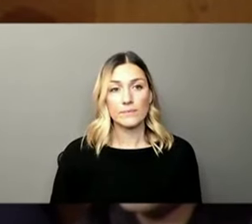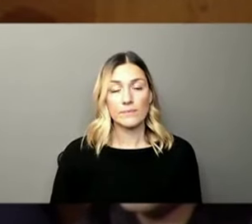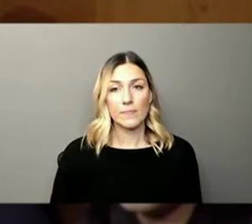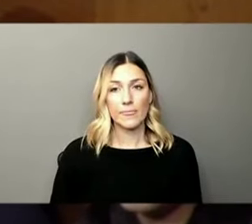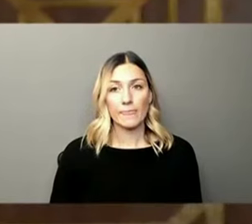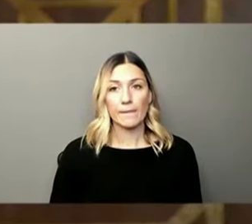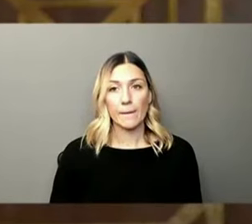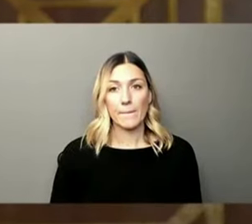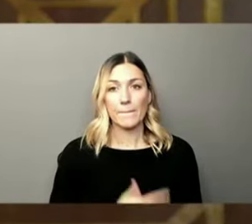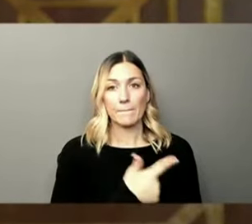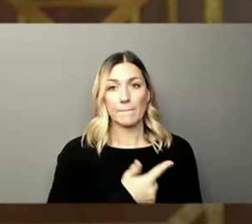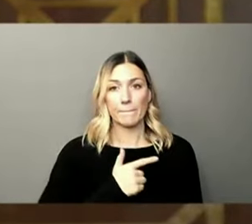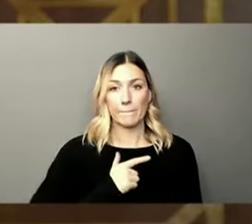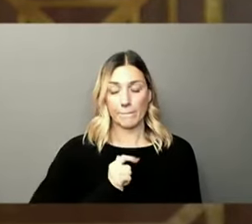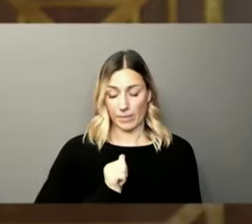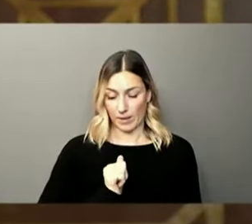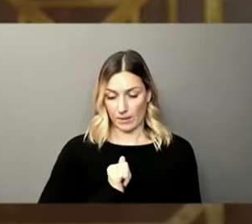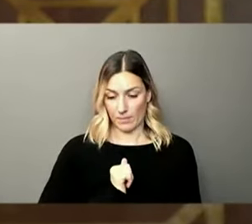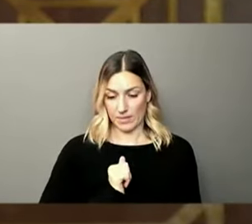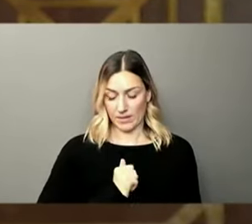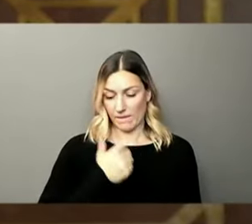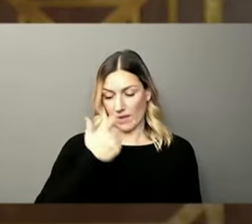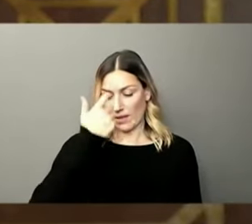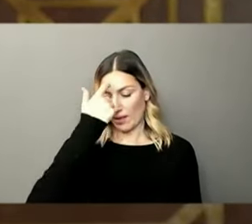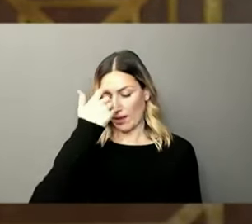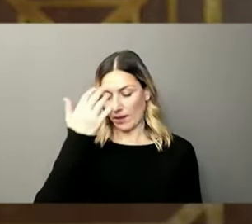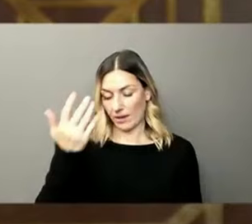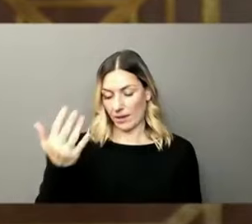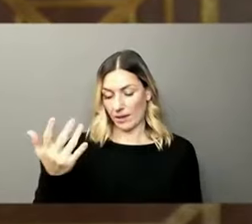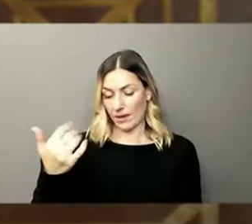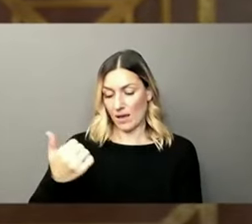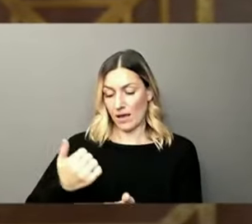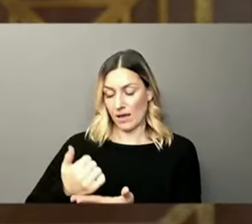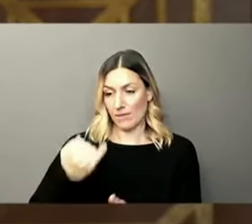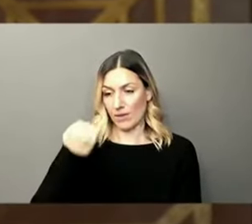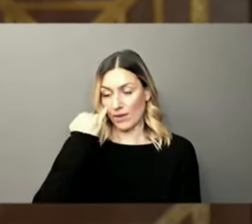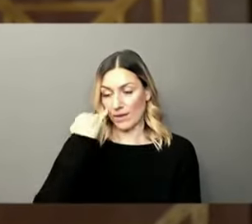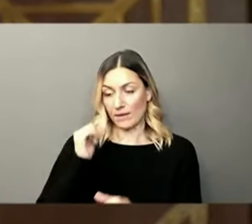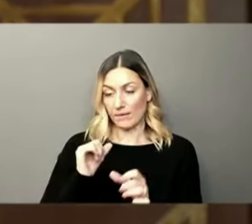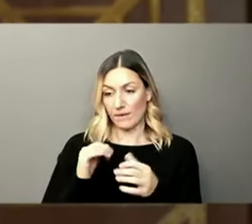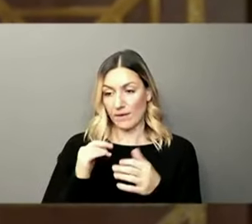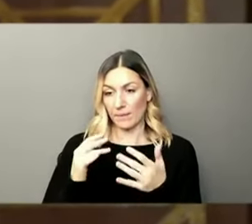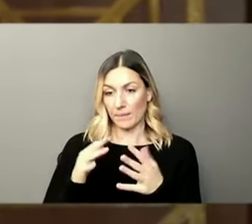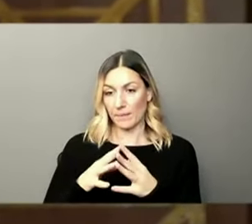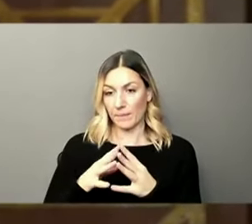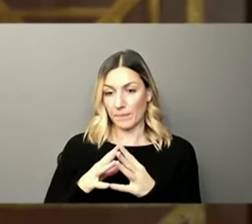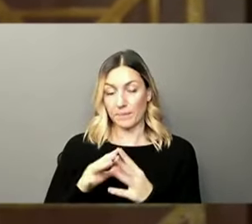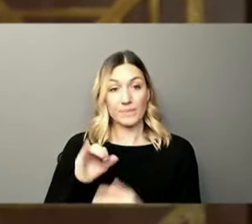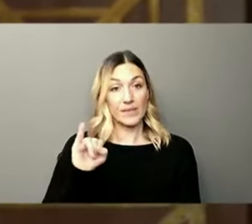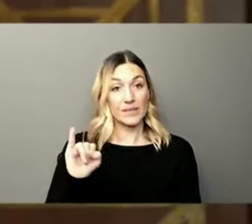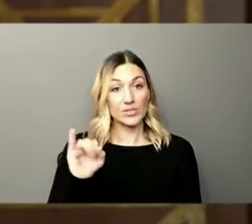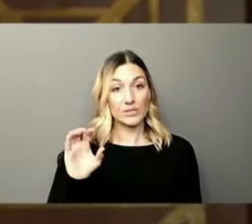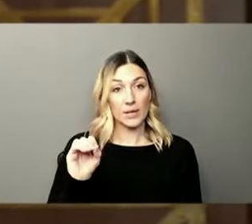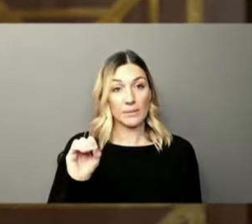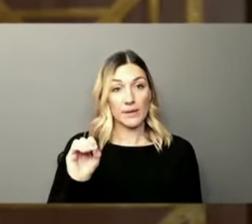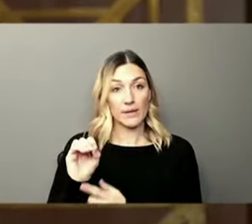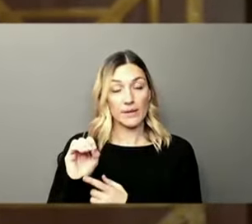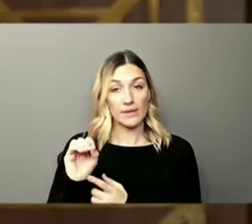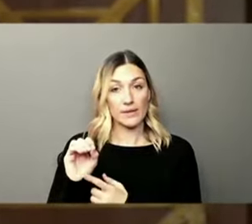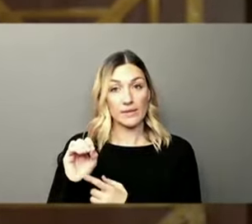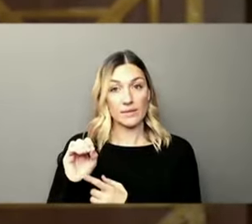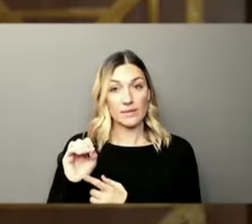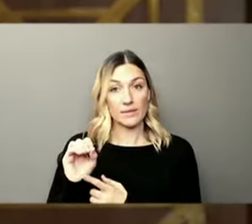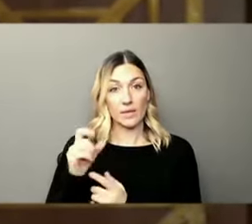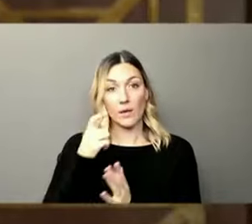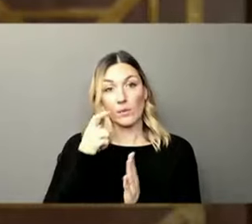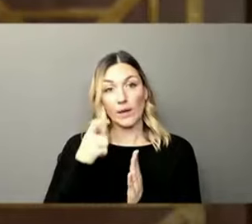For me, I think it would be helpful if the insurance companies could recognize